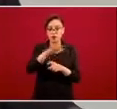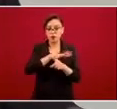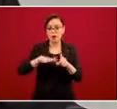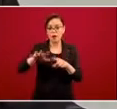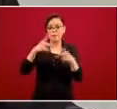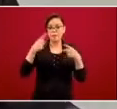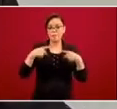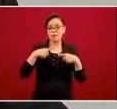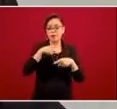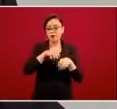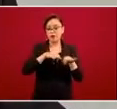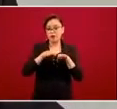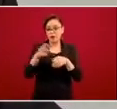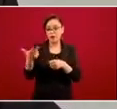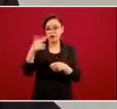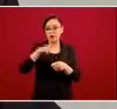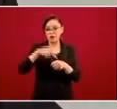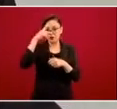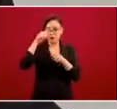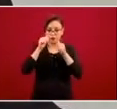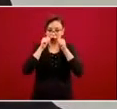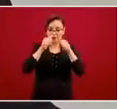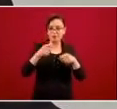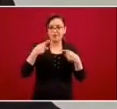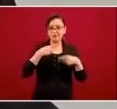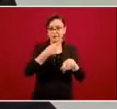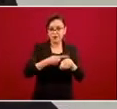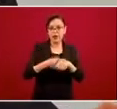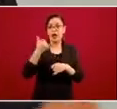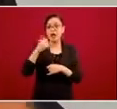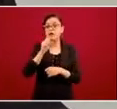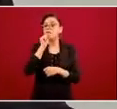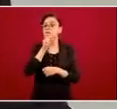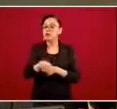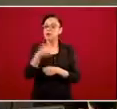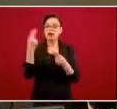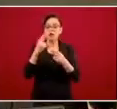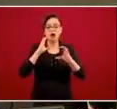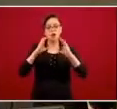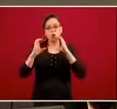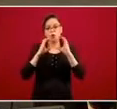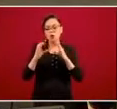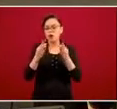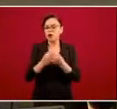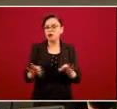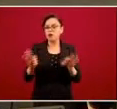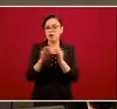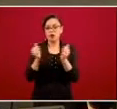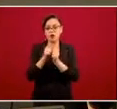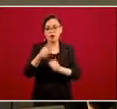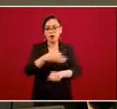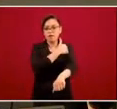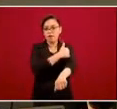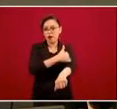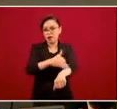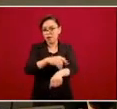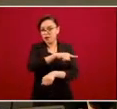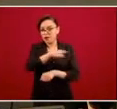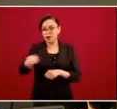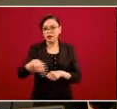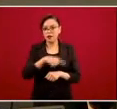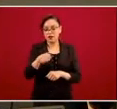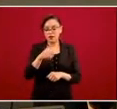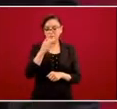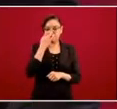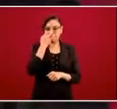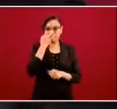decision-making team will inform the patient and the patient's relative, which is very important to have communication